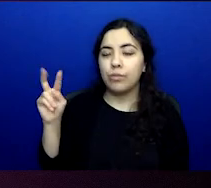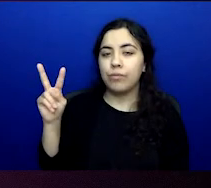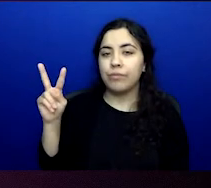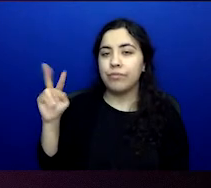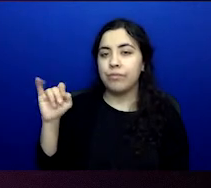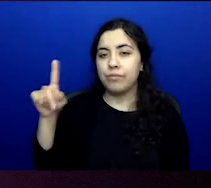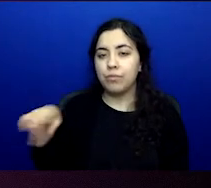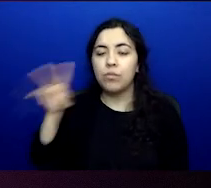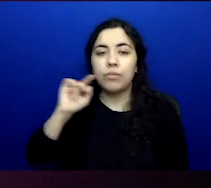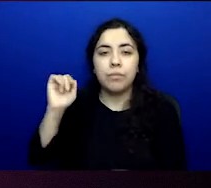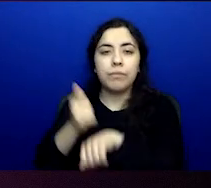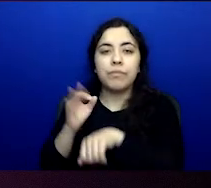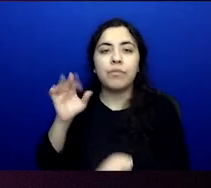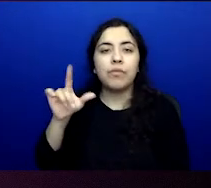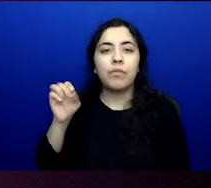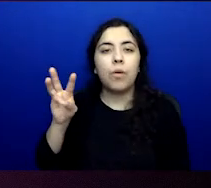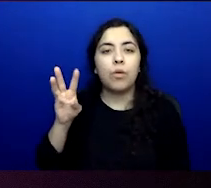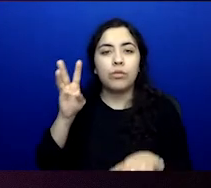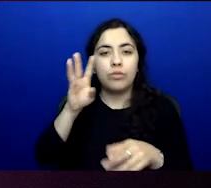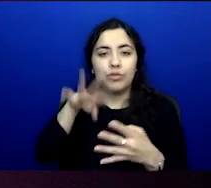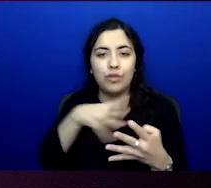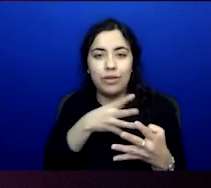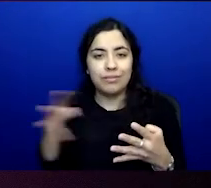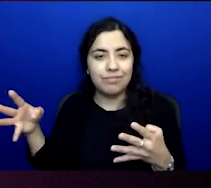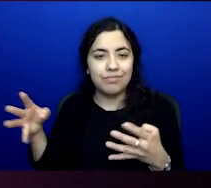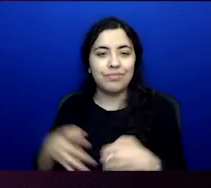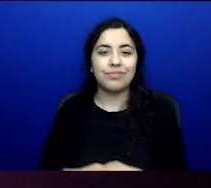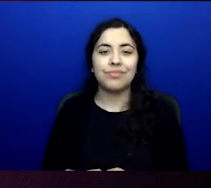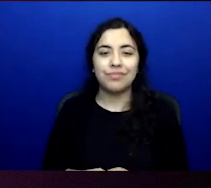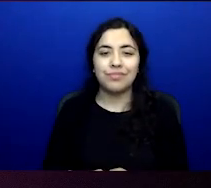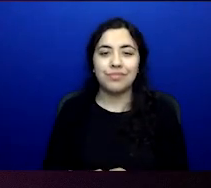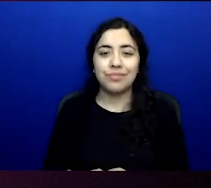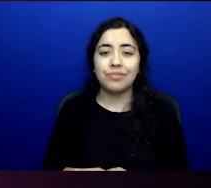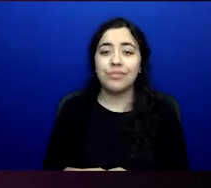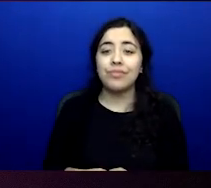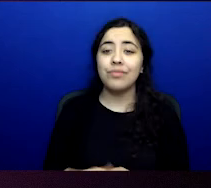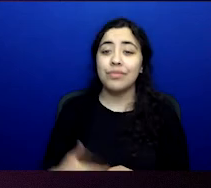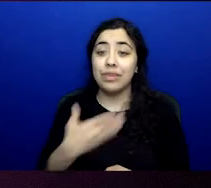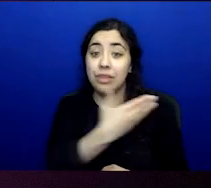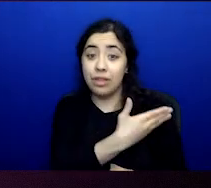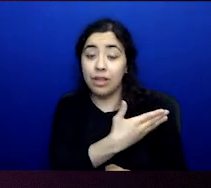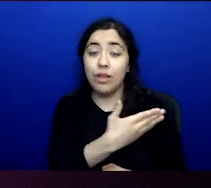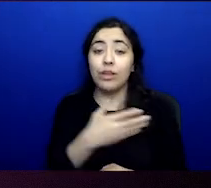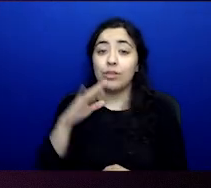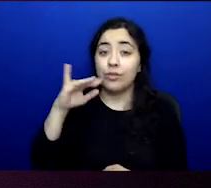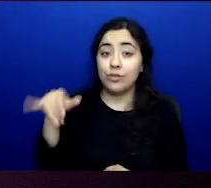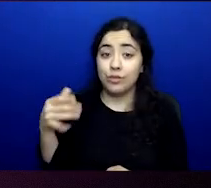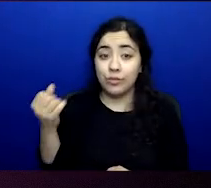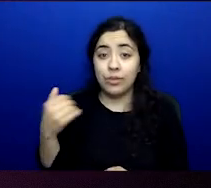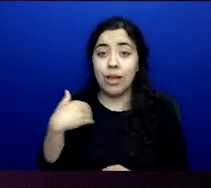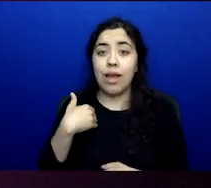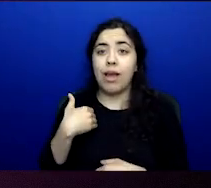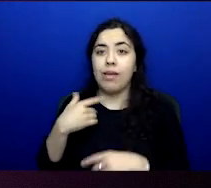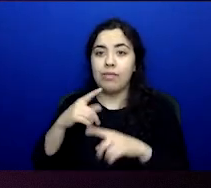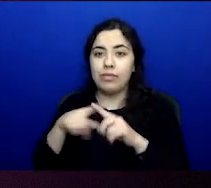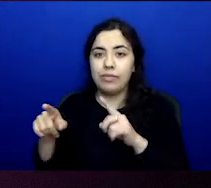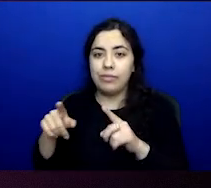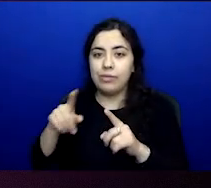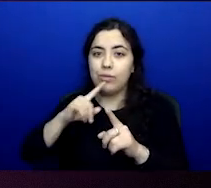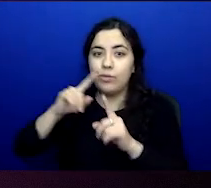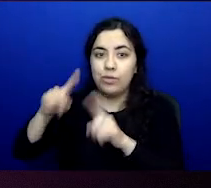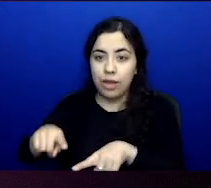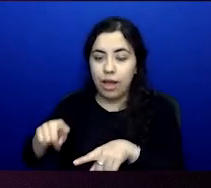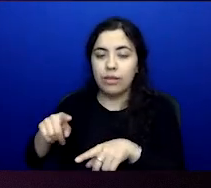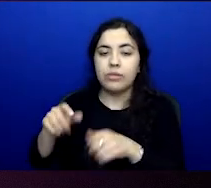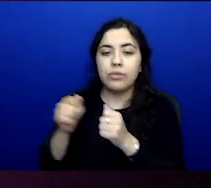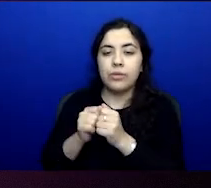flowchart. So our stack consists of, well, surprise, surprise, React, with Redux as our state management tool, but